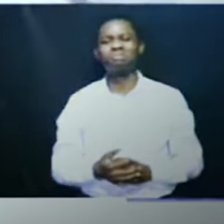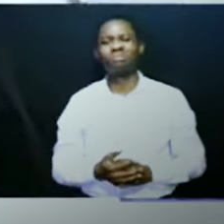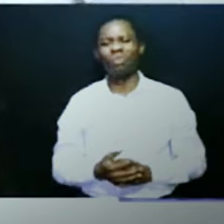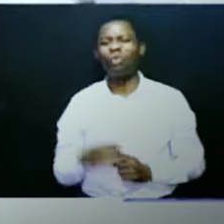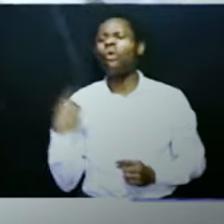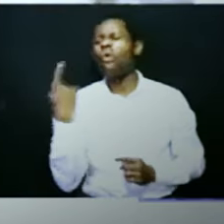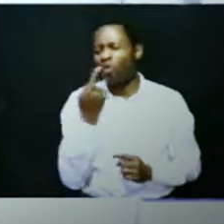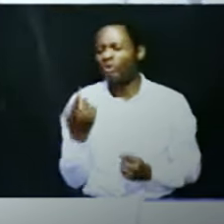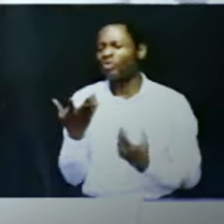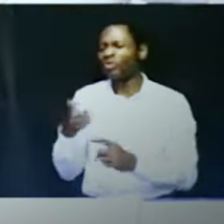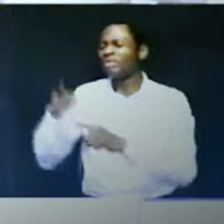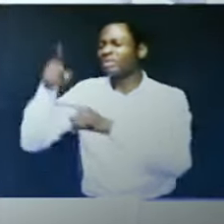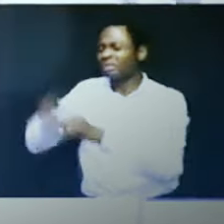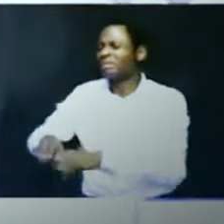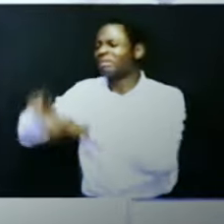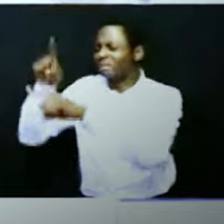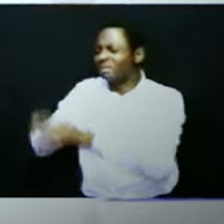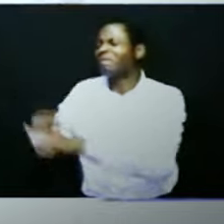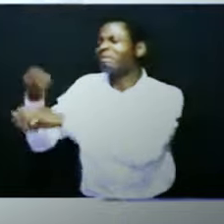August,